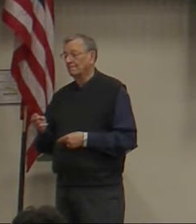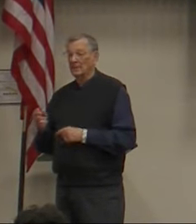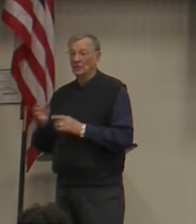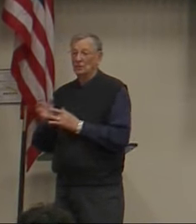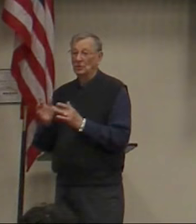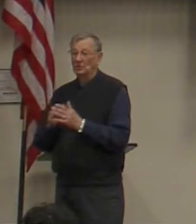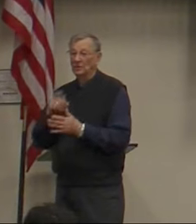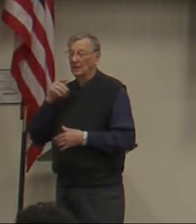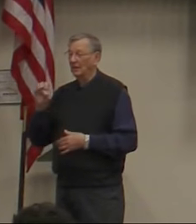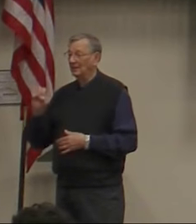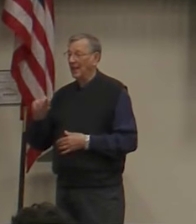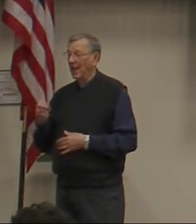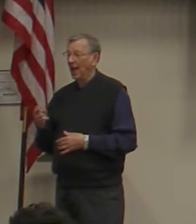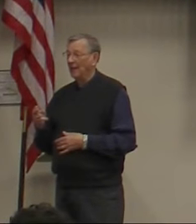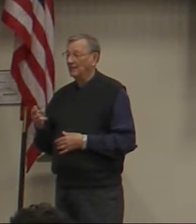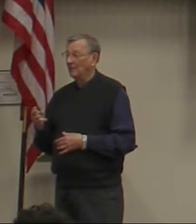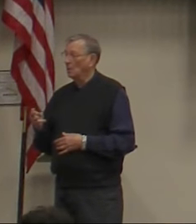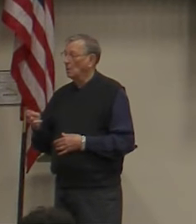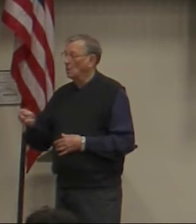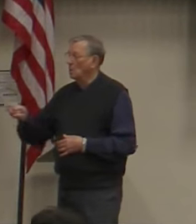Jesus held Elijah in high esteem.